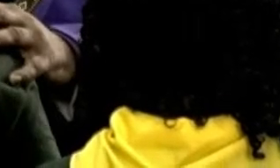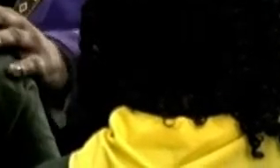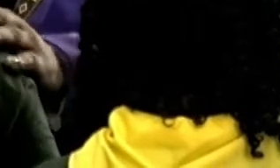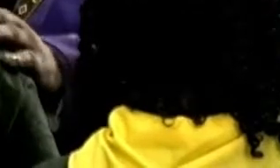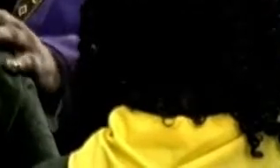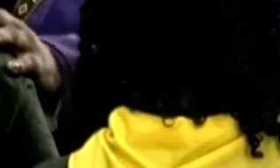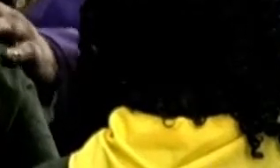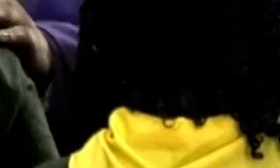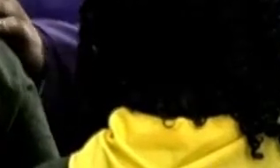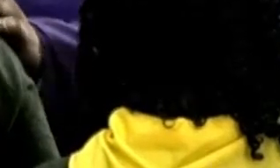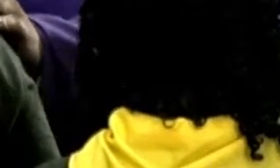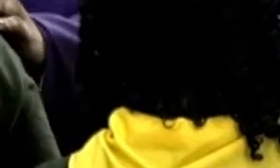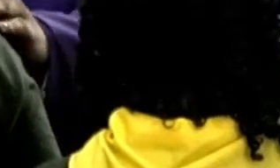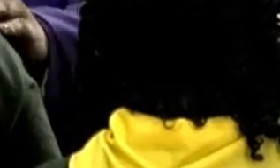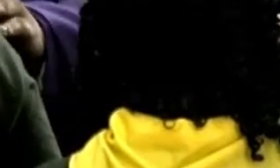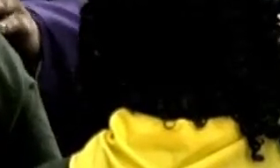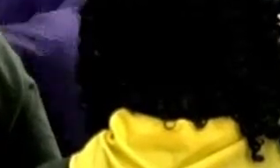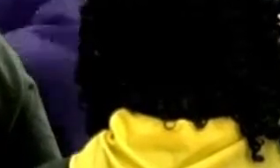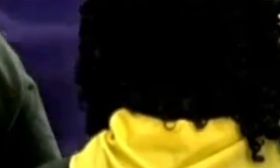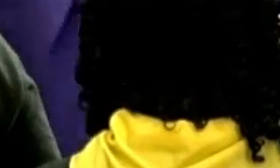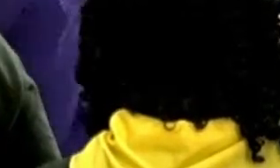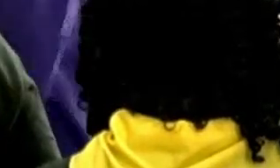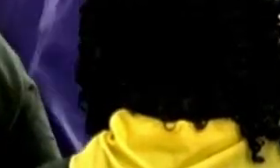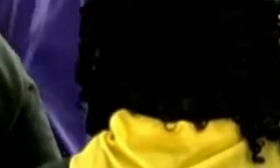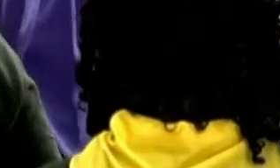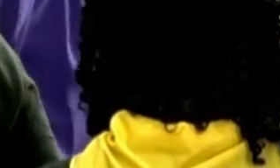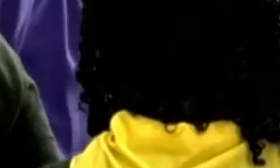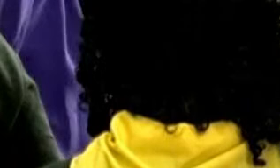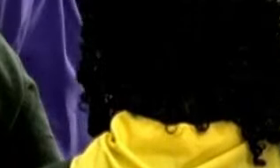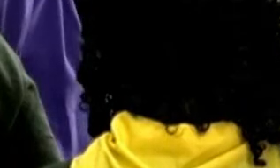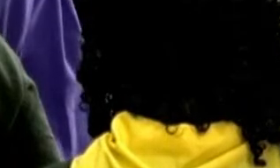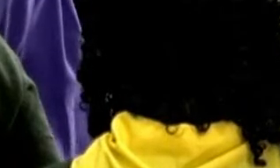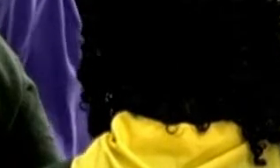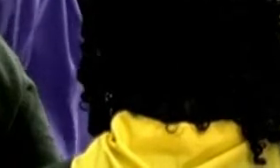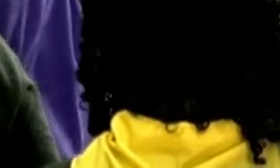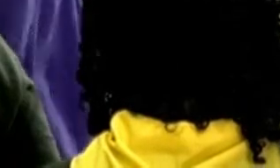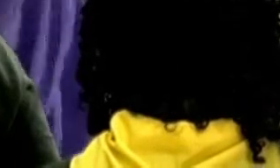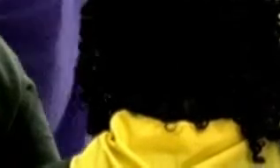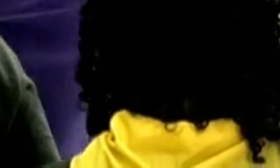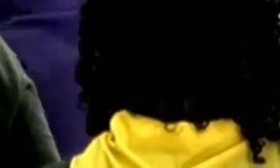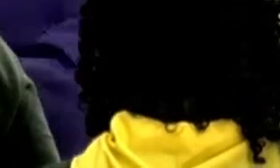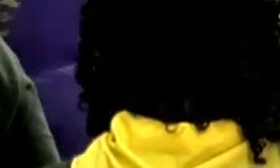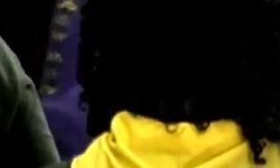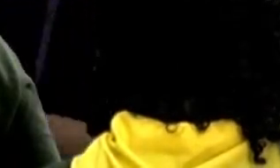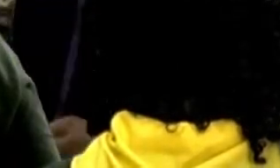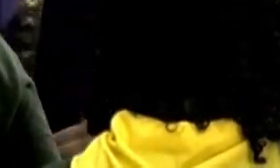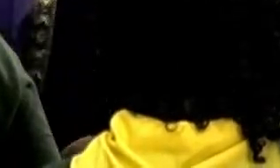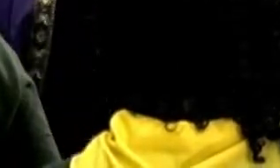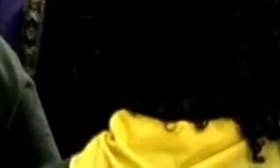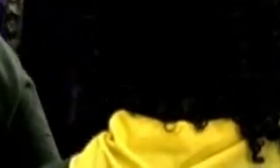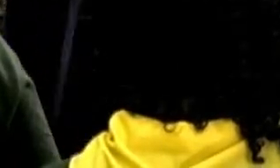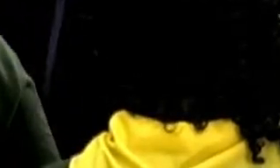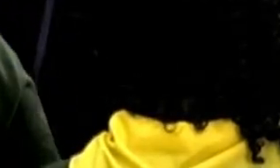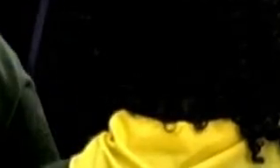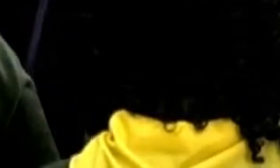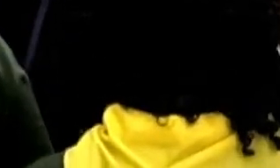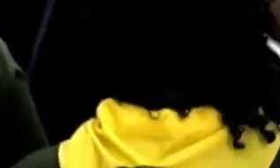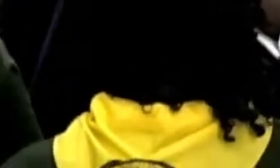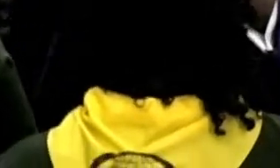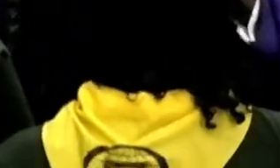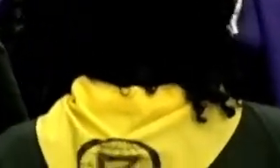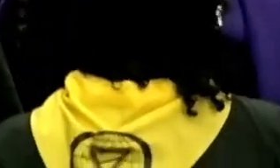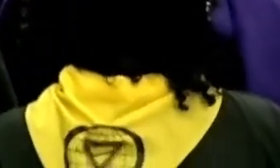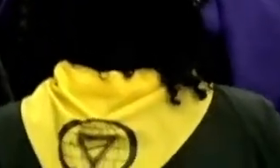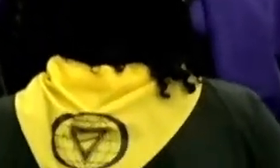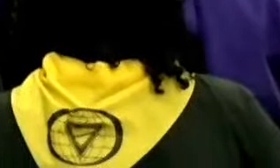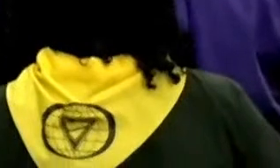have designed for them. Give them safe traveling mercies. We pray,